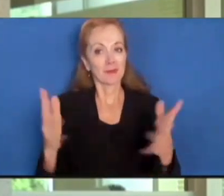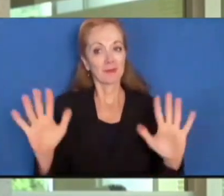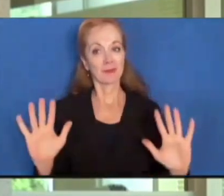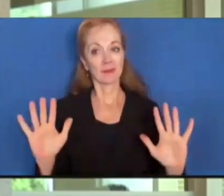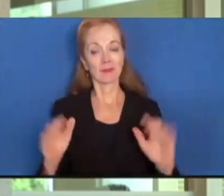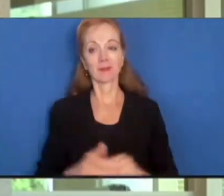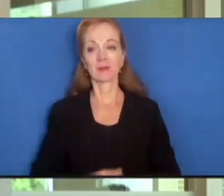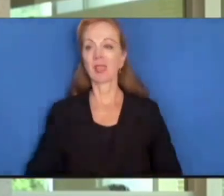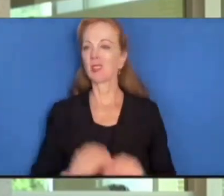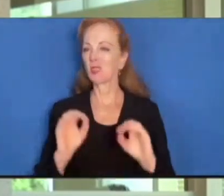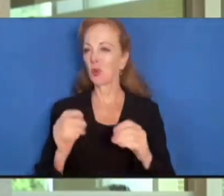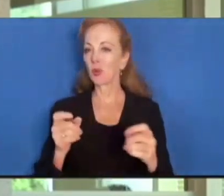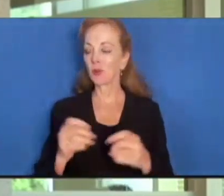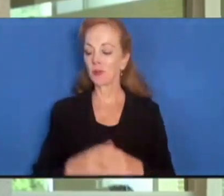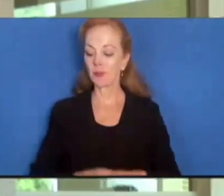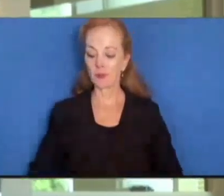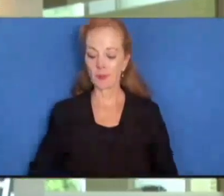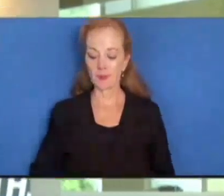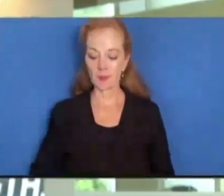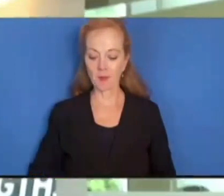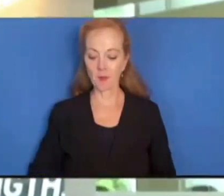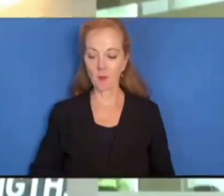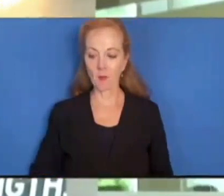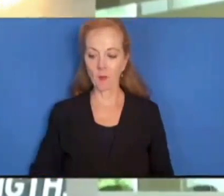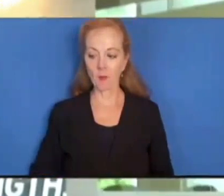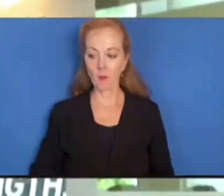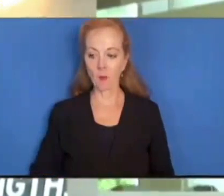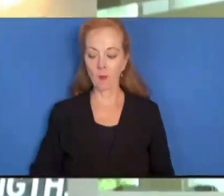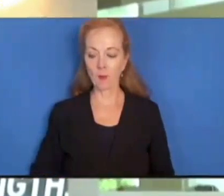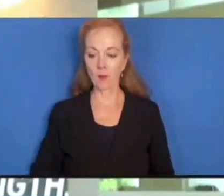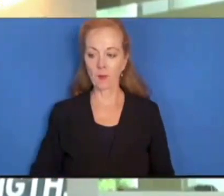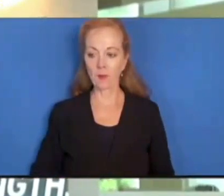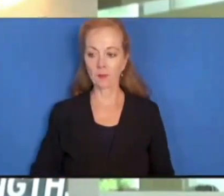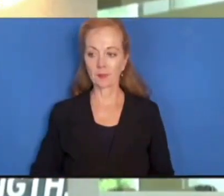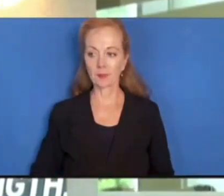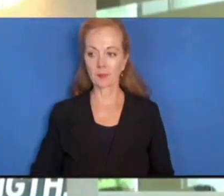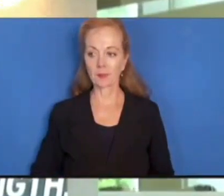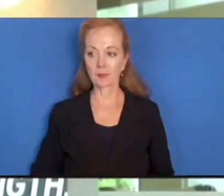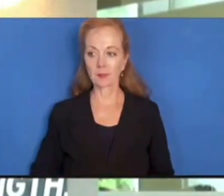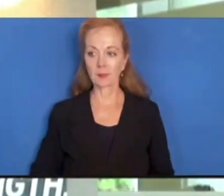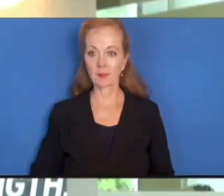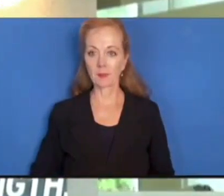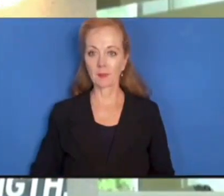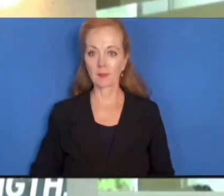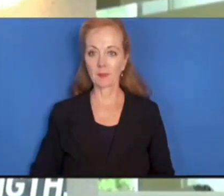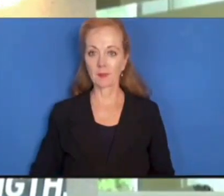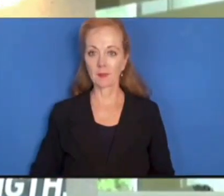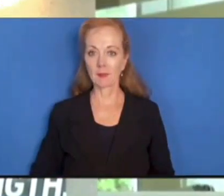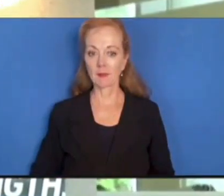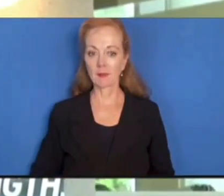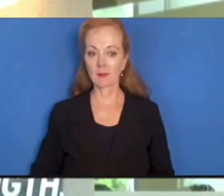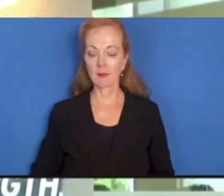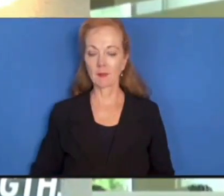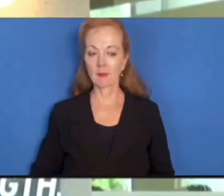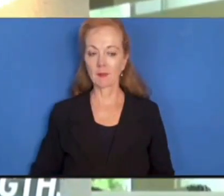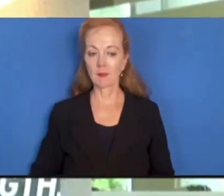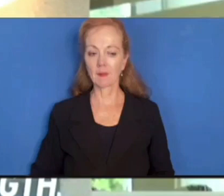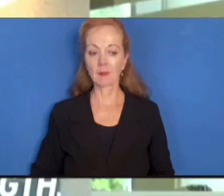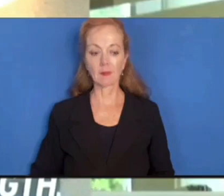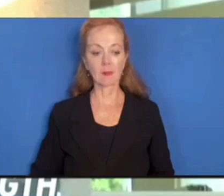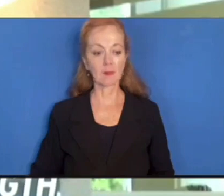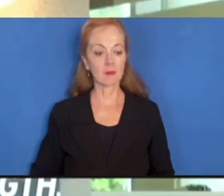have seen any of these cause, whether it's like I hurt my hand, I blew up my house, I burned out forest, like what kind of